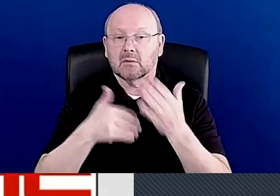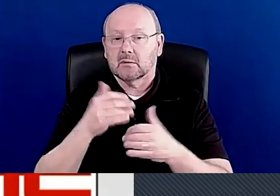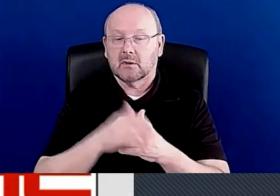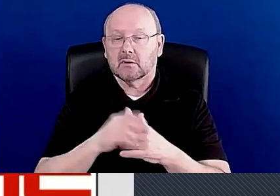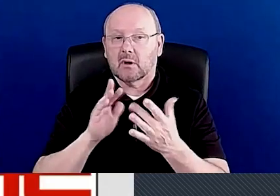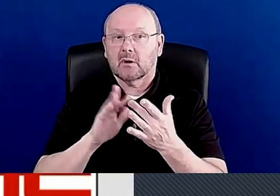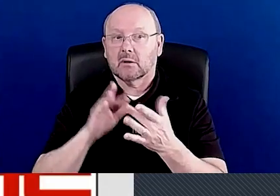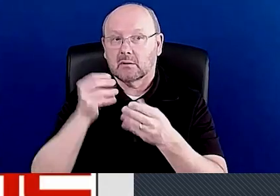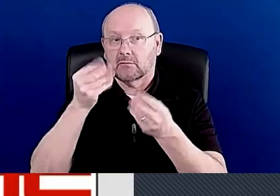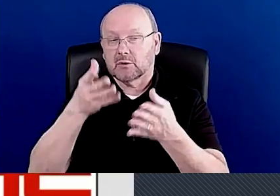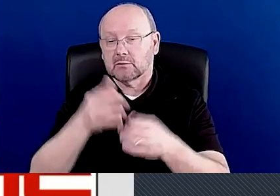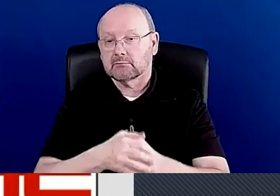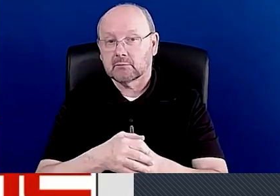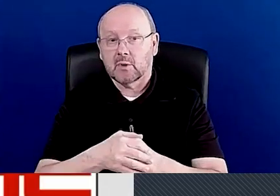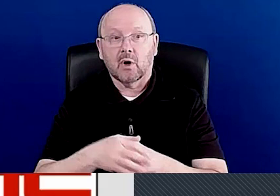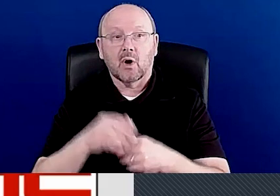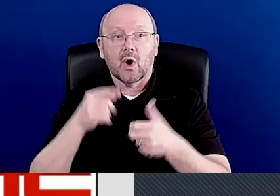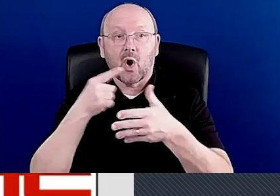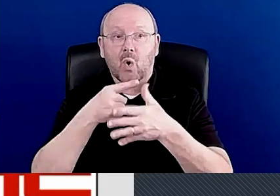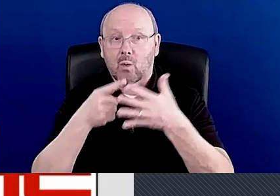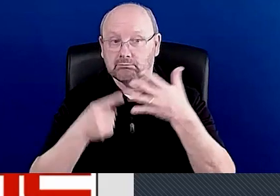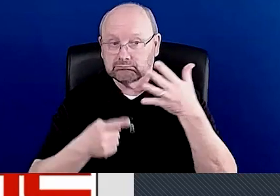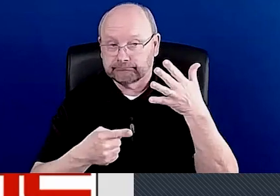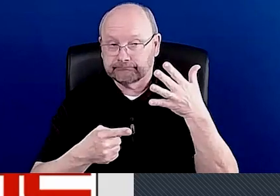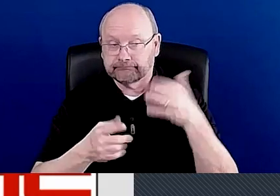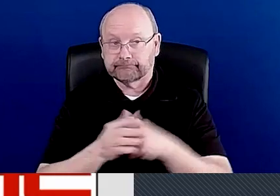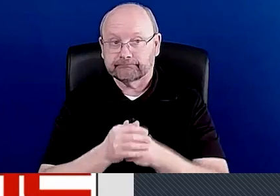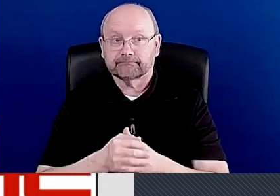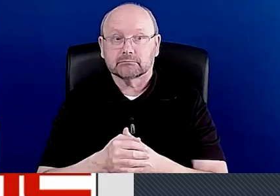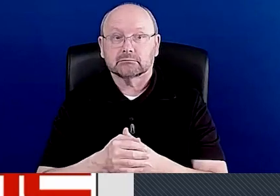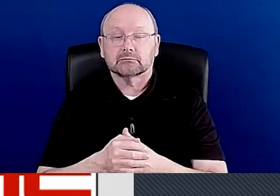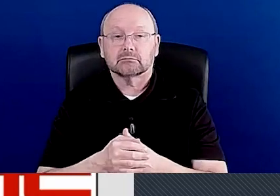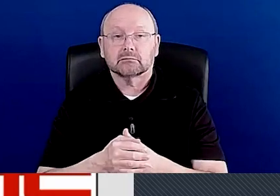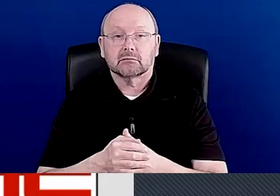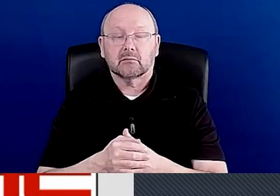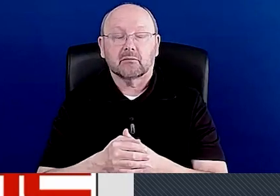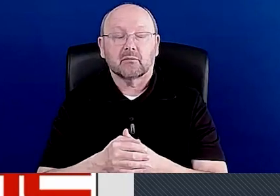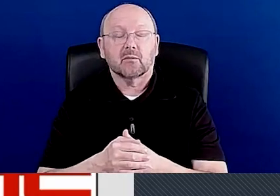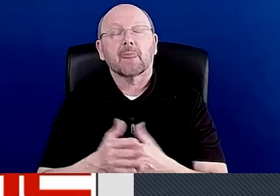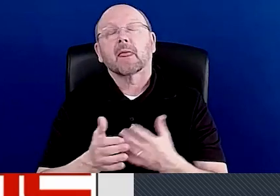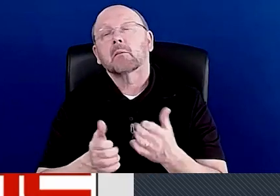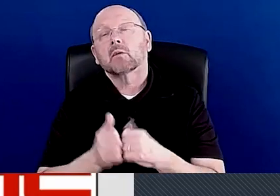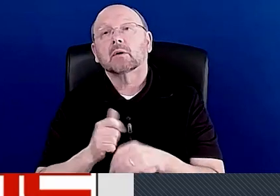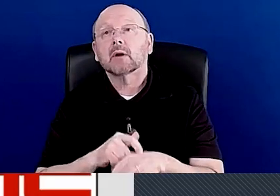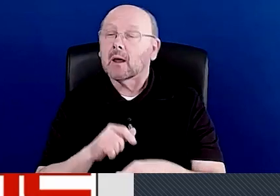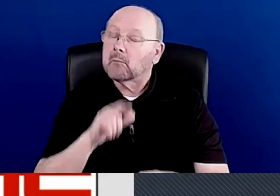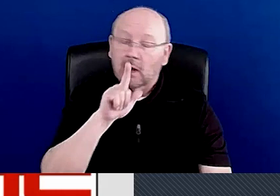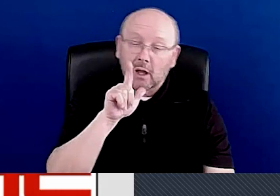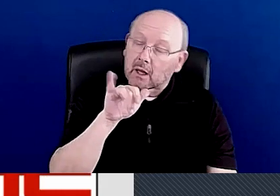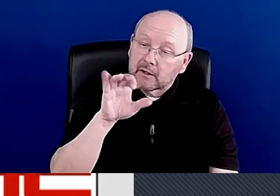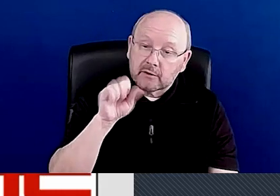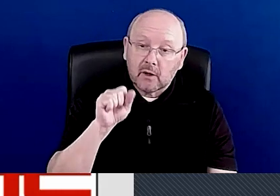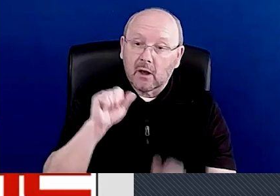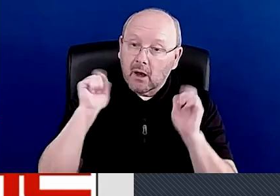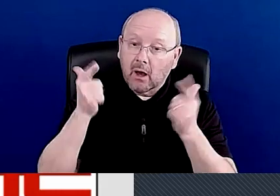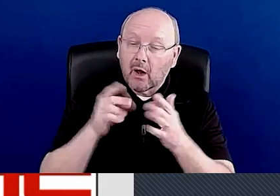So now what are our goals? Basically, this is what I get all the time. Well, Lisa, aren't all students at Fresno